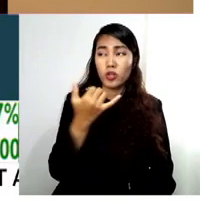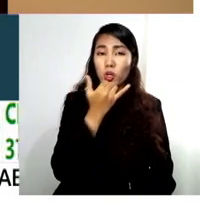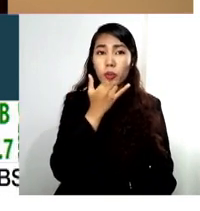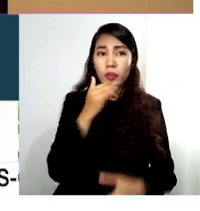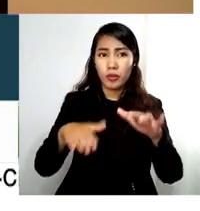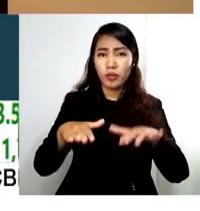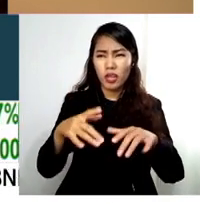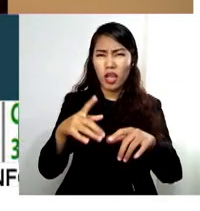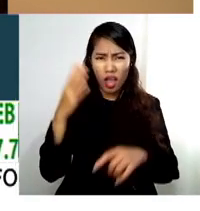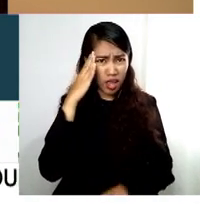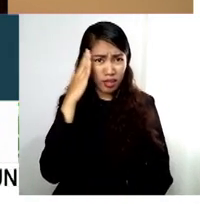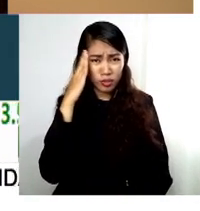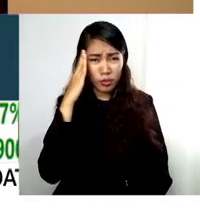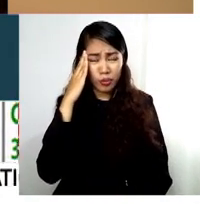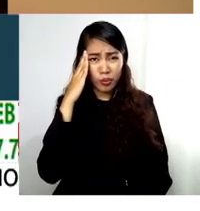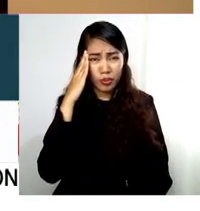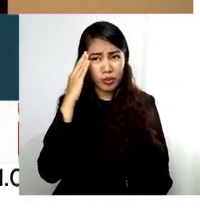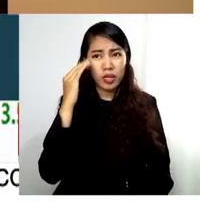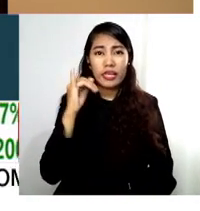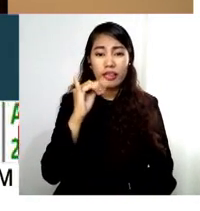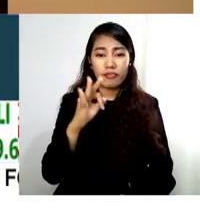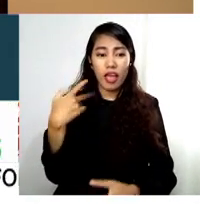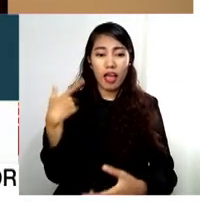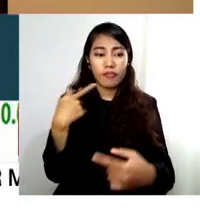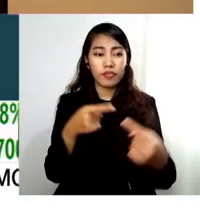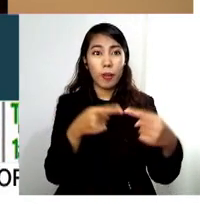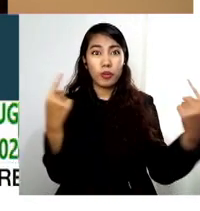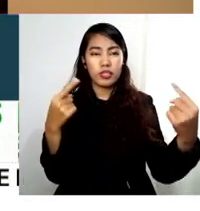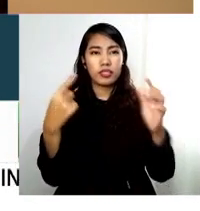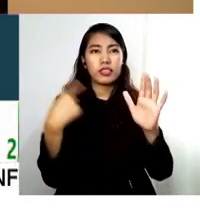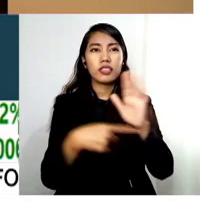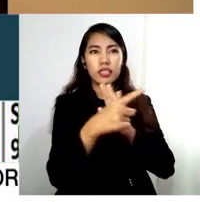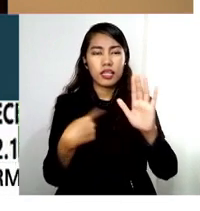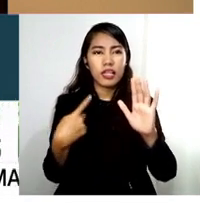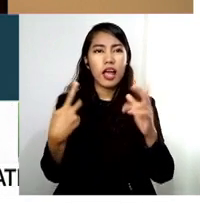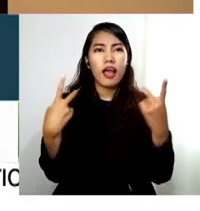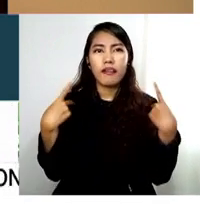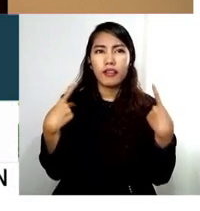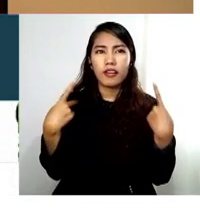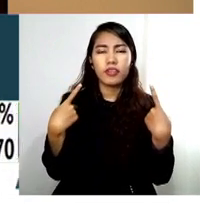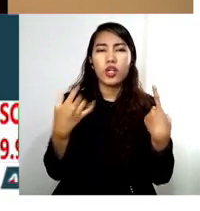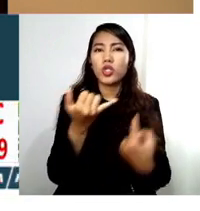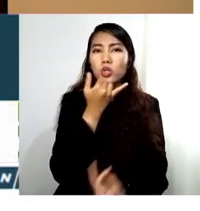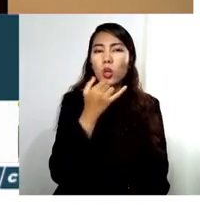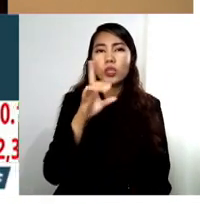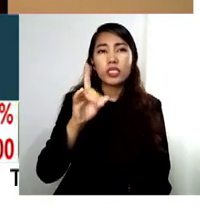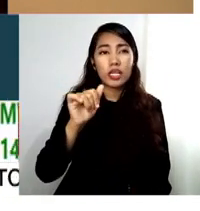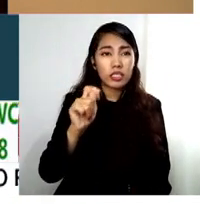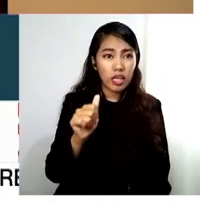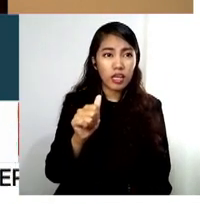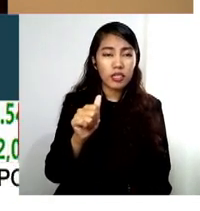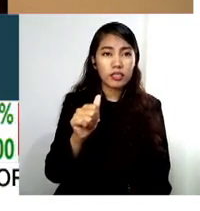that whenever I'm criticized by the opposition, they also have inauthentic conduct, no, to make sure that their